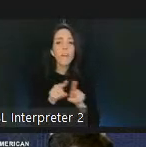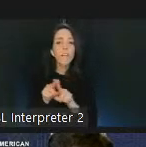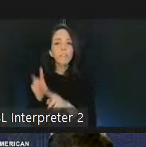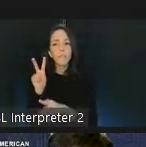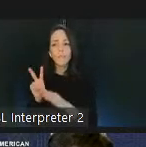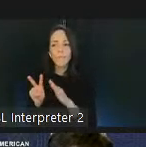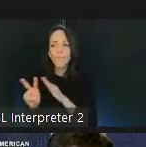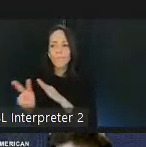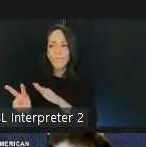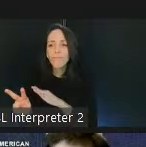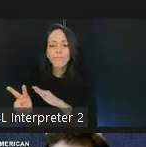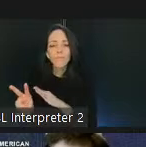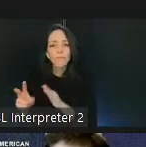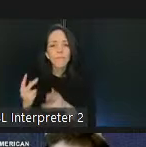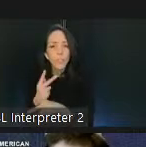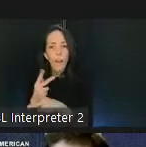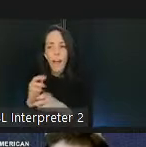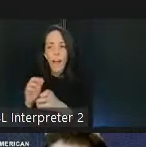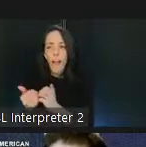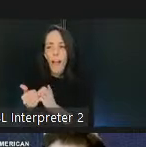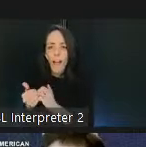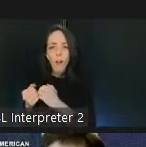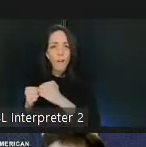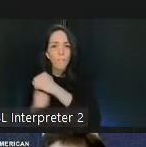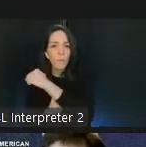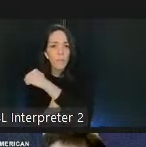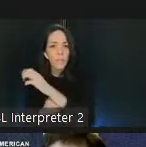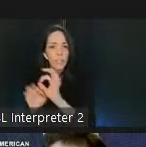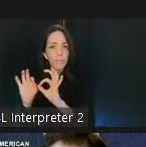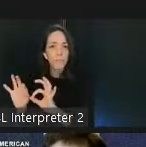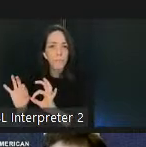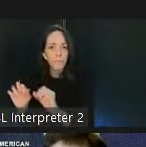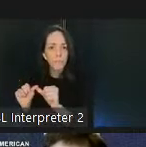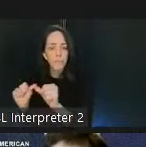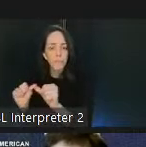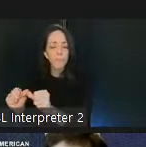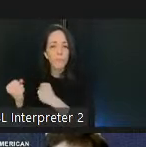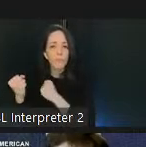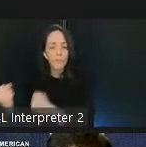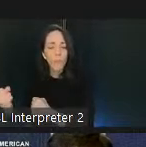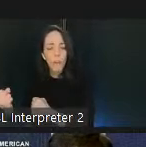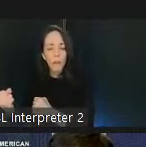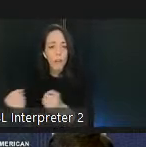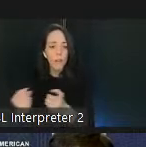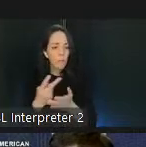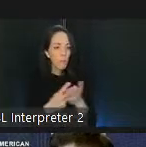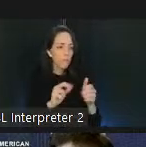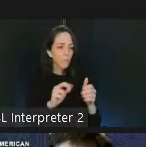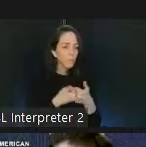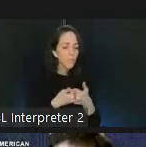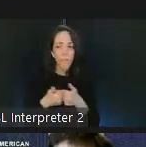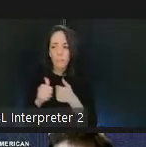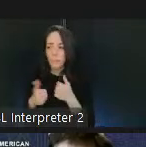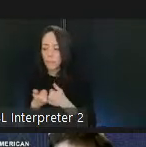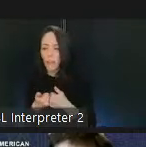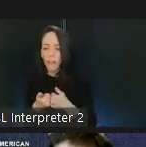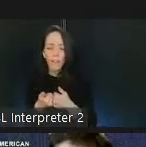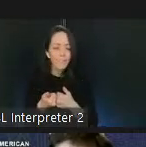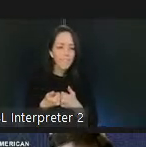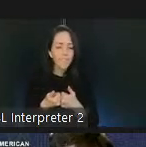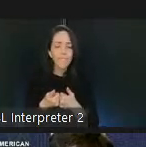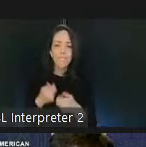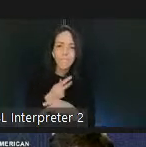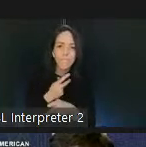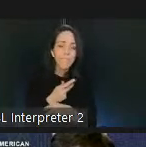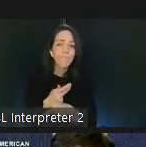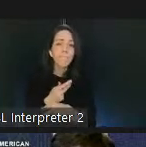problems. As a result of these overlapping layers of challenges this year, the requested budgets put forth